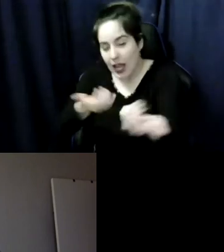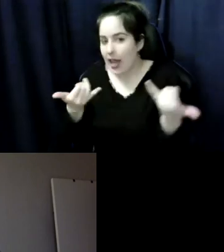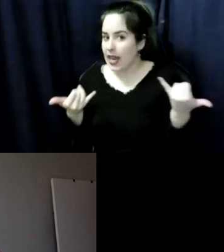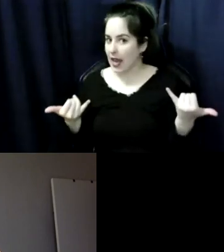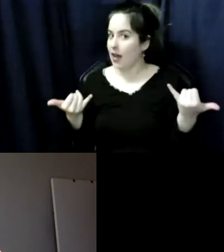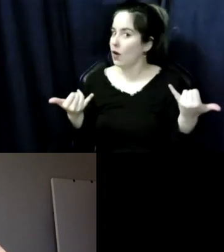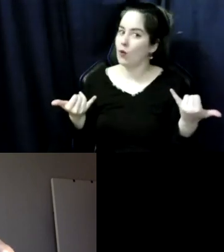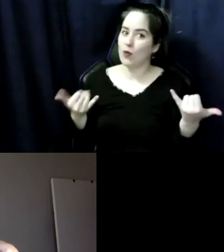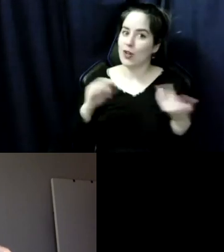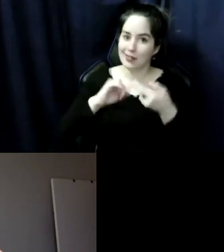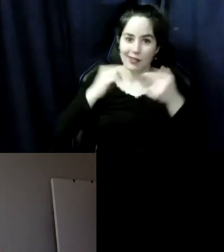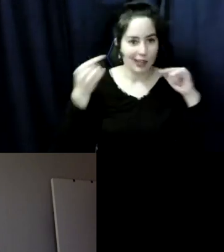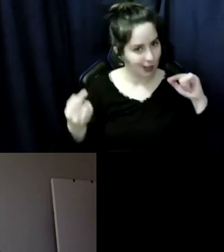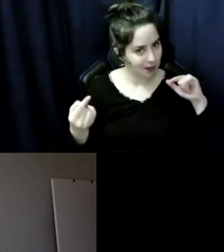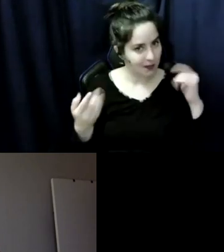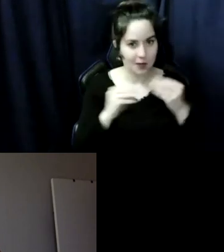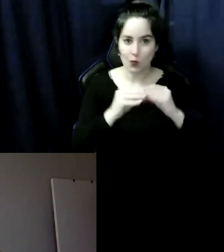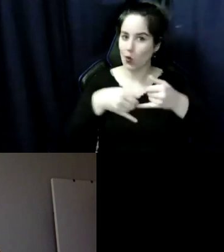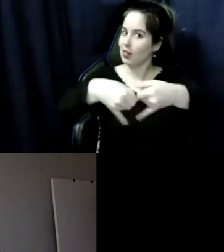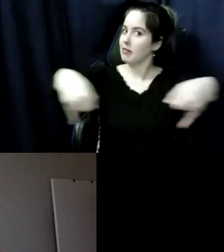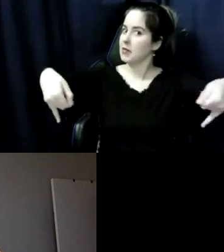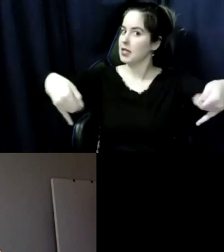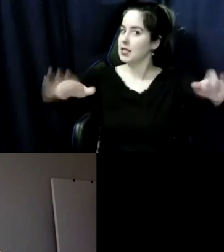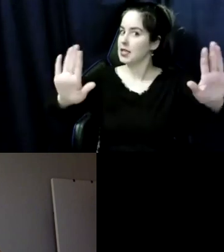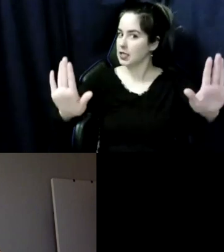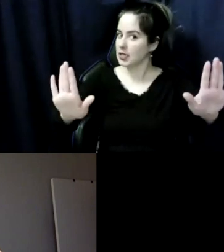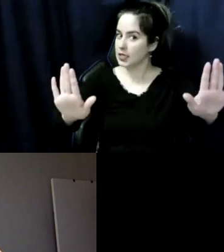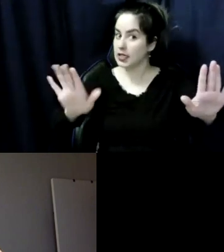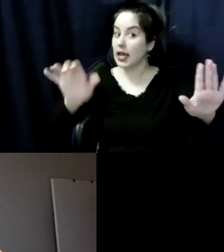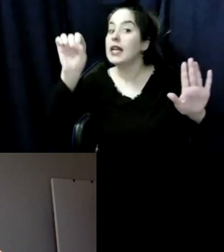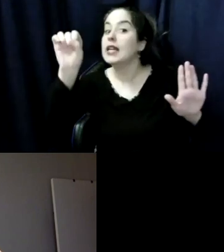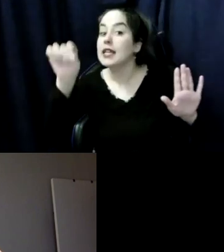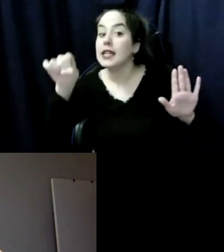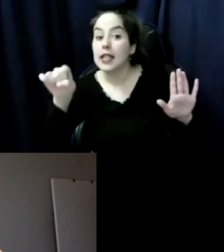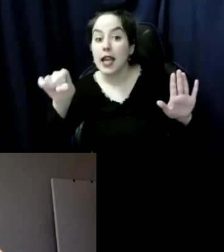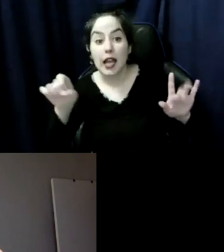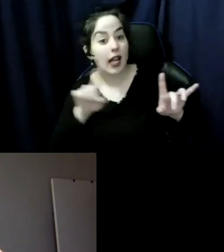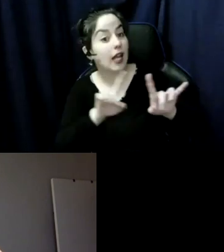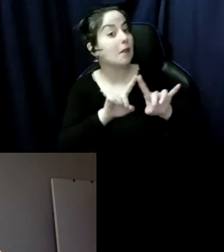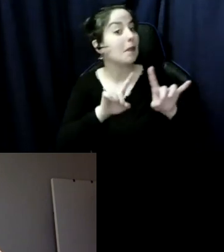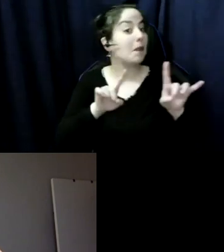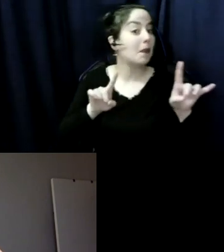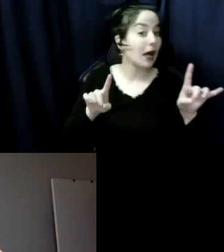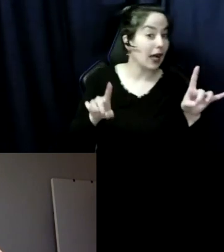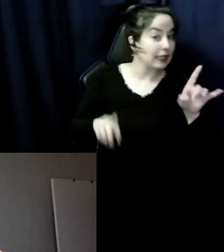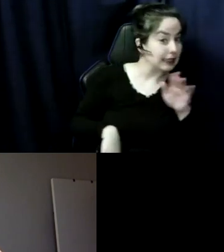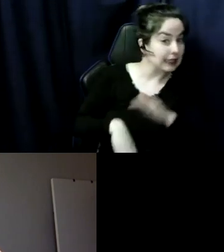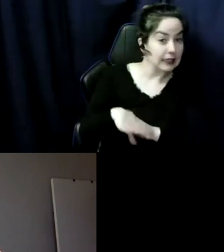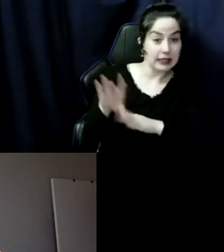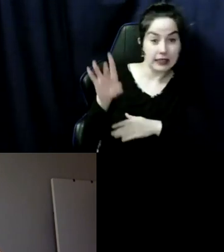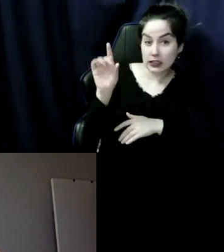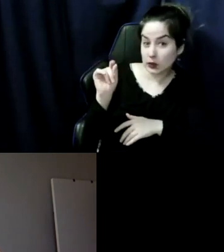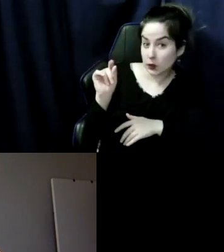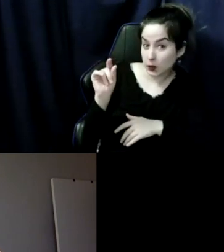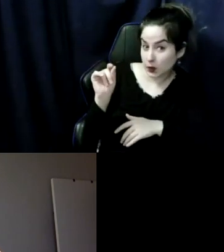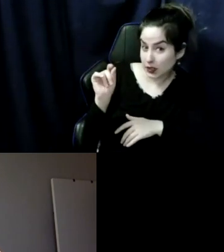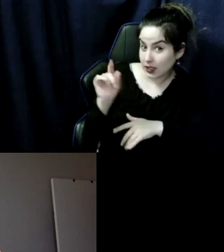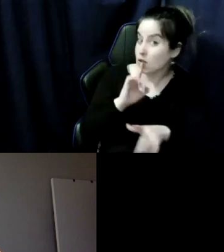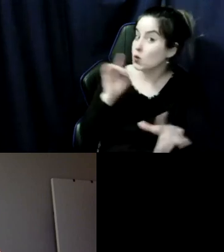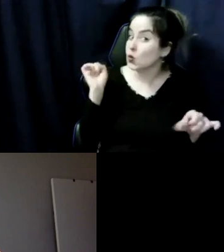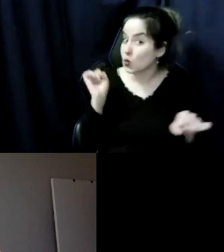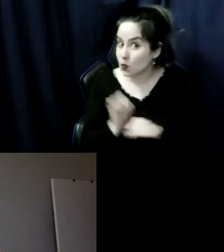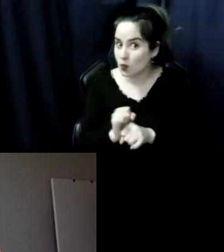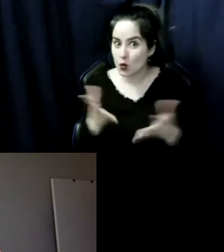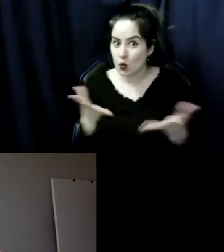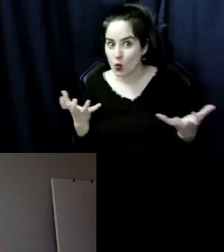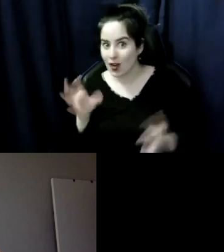right now. We're like, yeah, I only really want 20 people there. I don't actually want